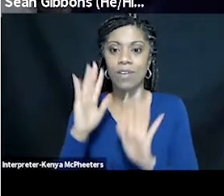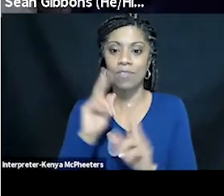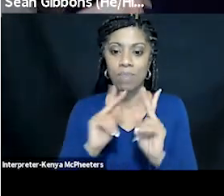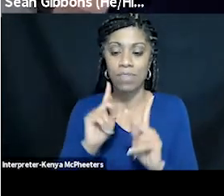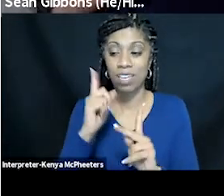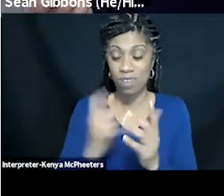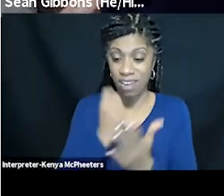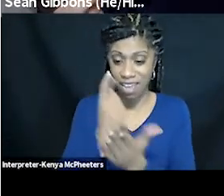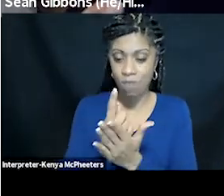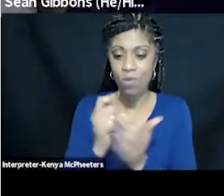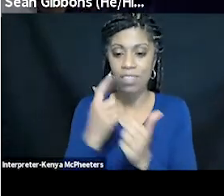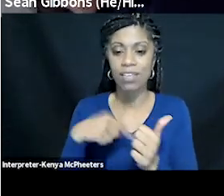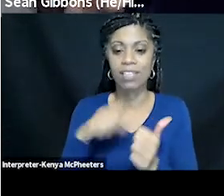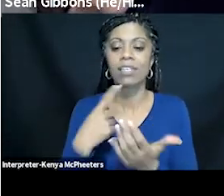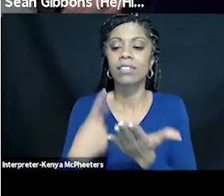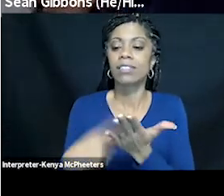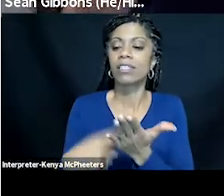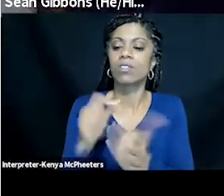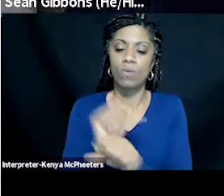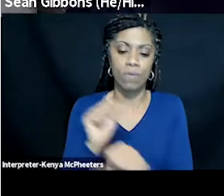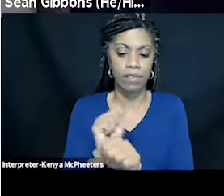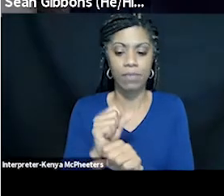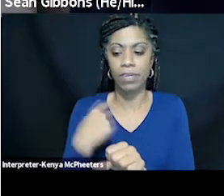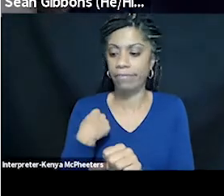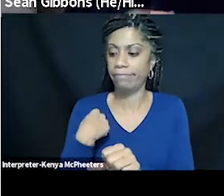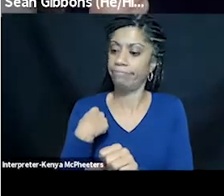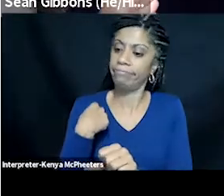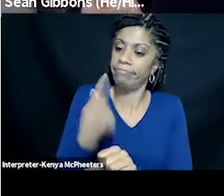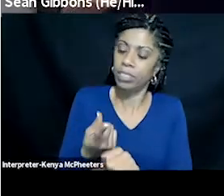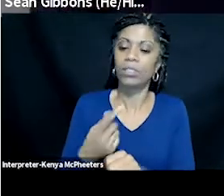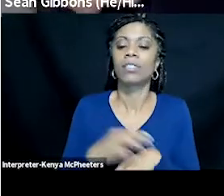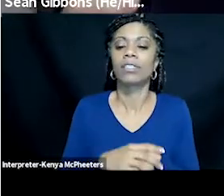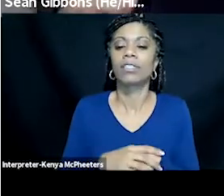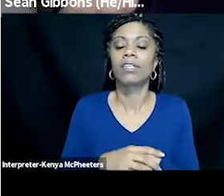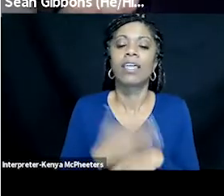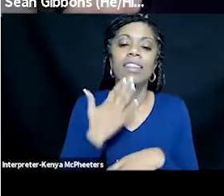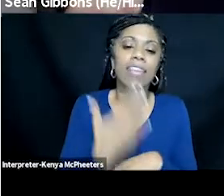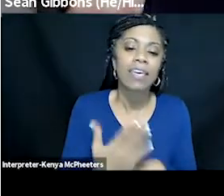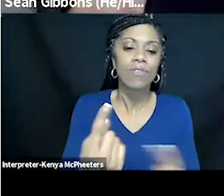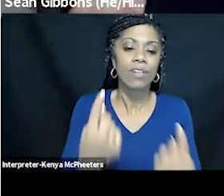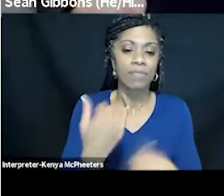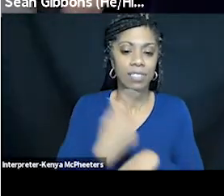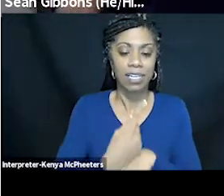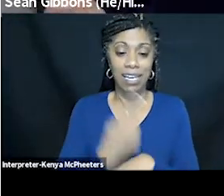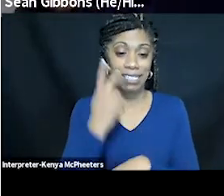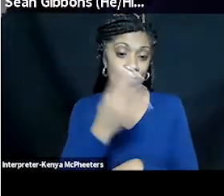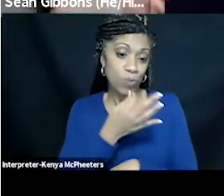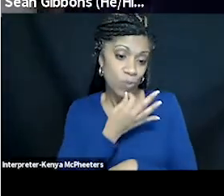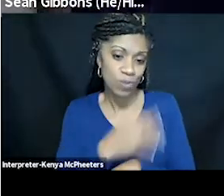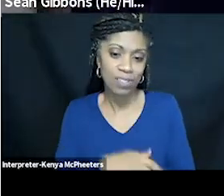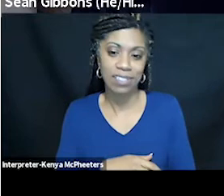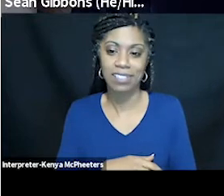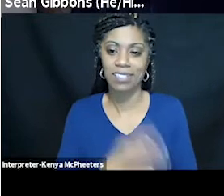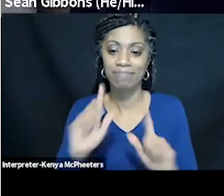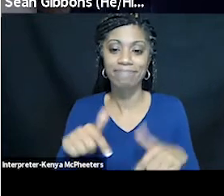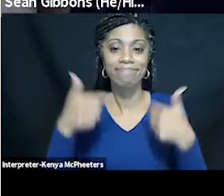us talking about some of the work we've been doing together and how it might be helpful to all of you. Grateful for you all being with us. I'll see you in a little bit. Niiobli and